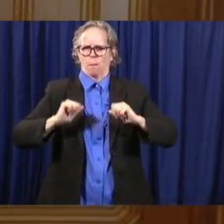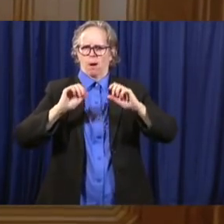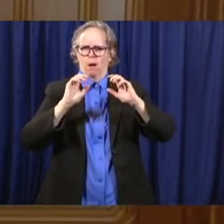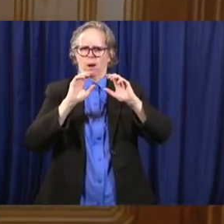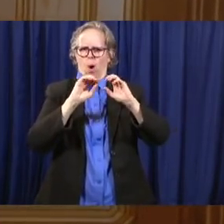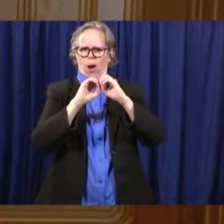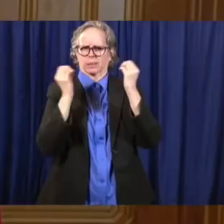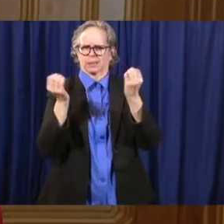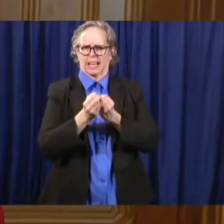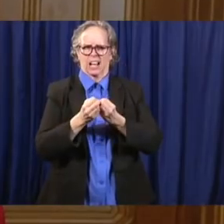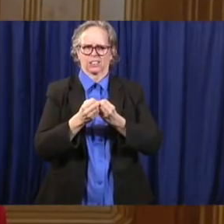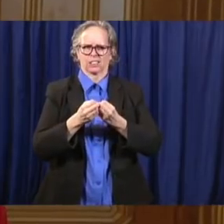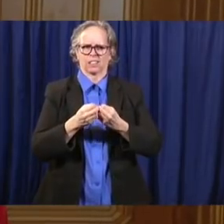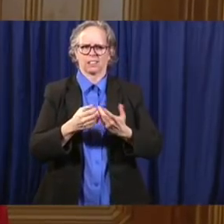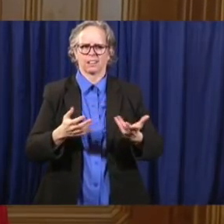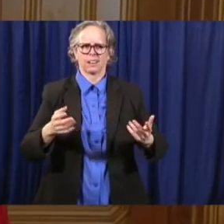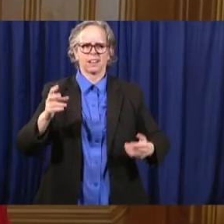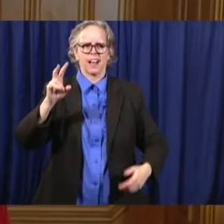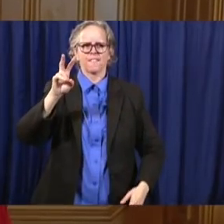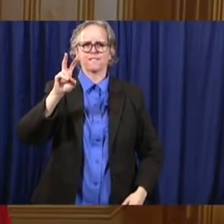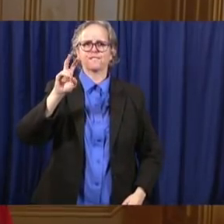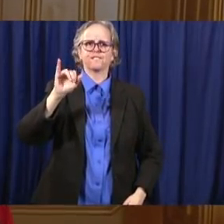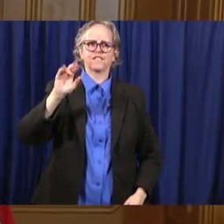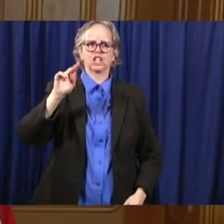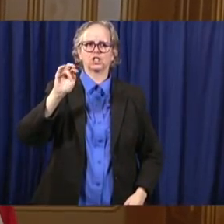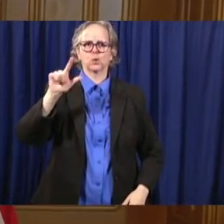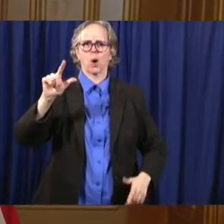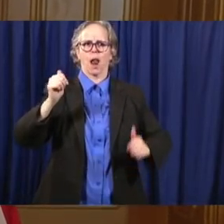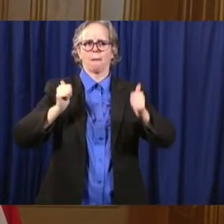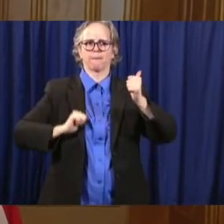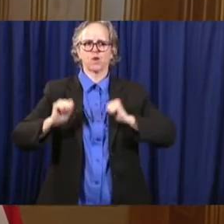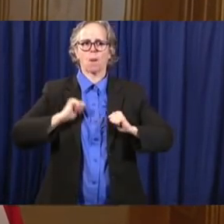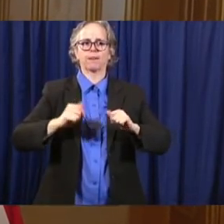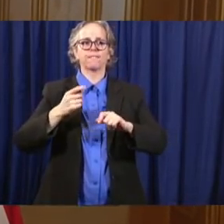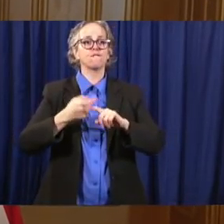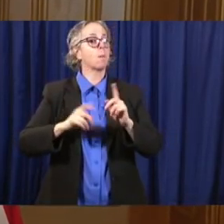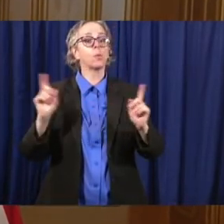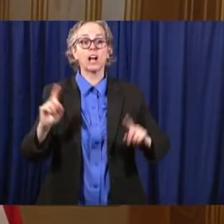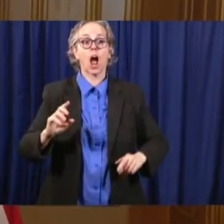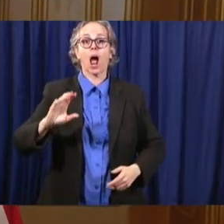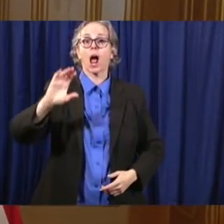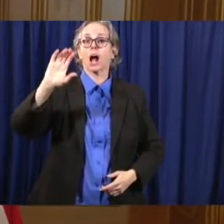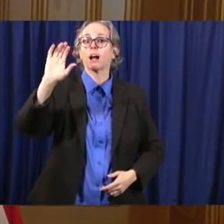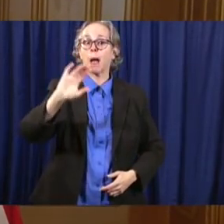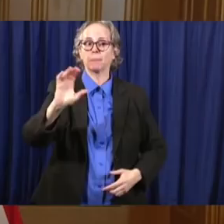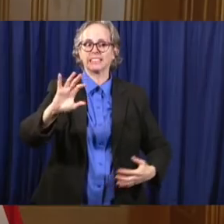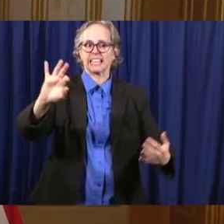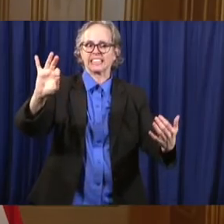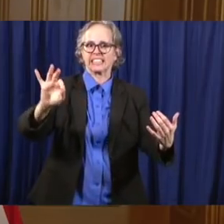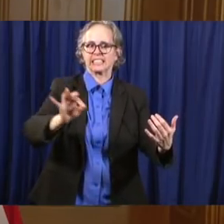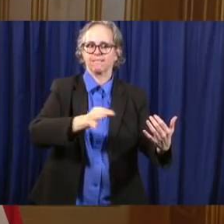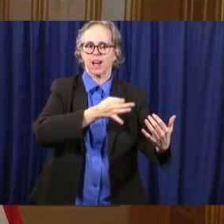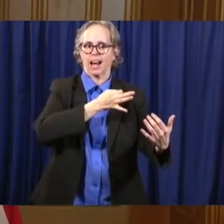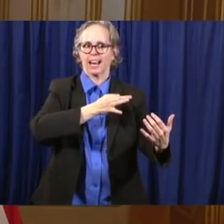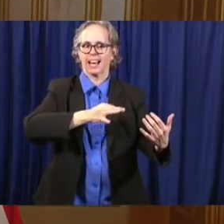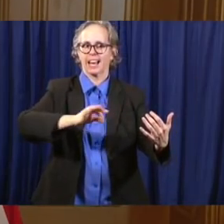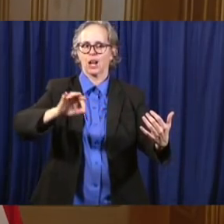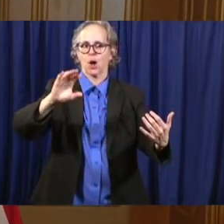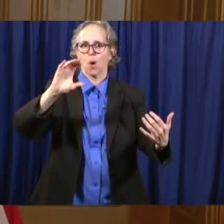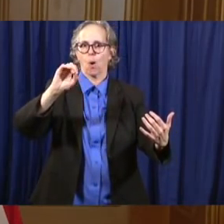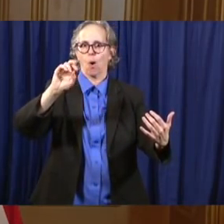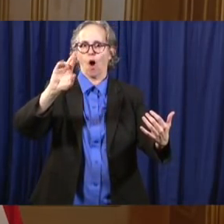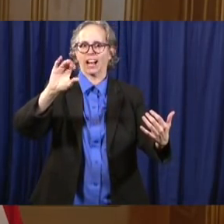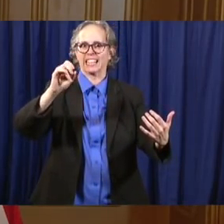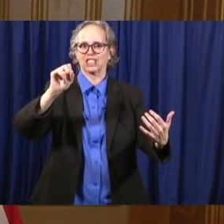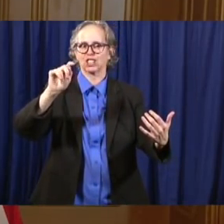virtual performance from the Columbus Symphony Chorus, a 120-member volunteer